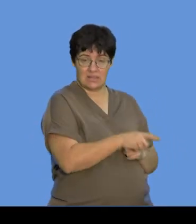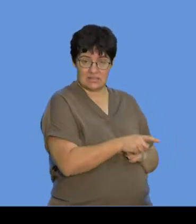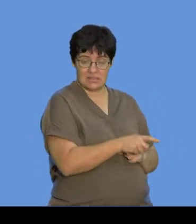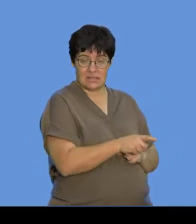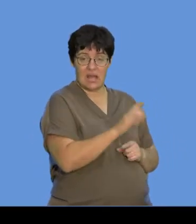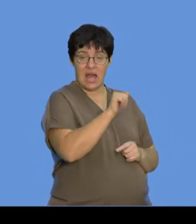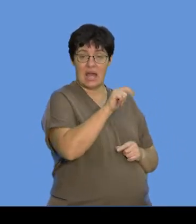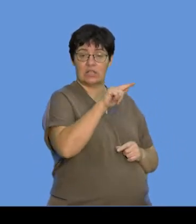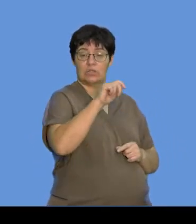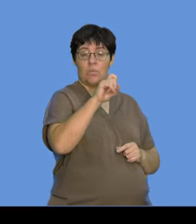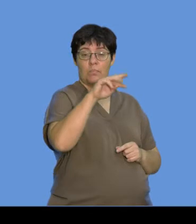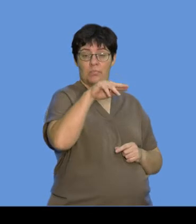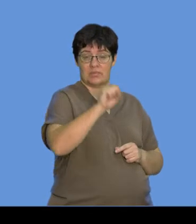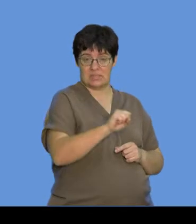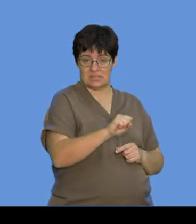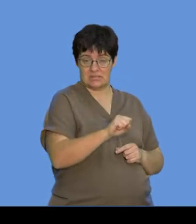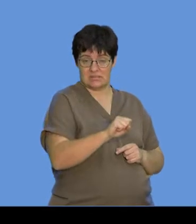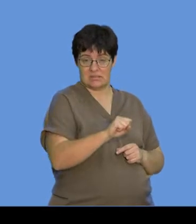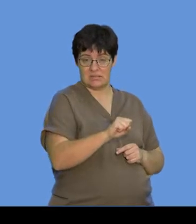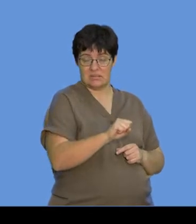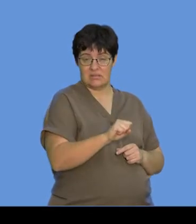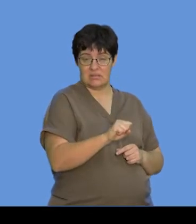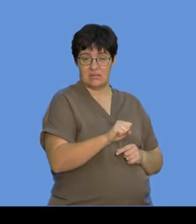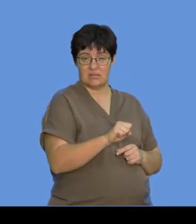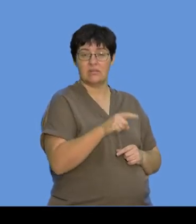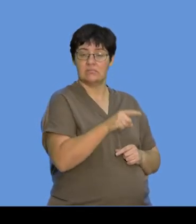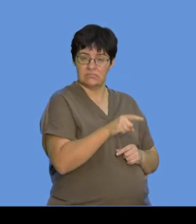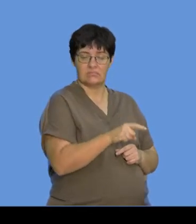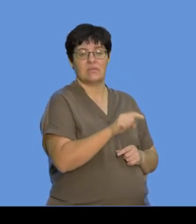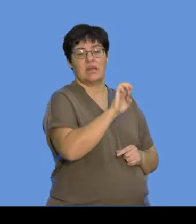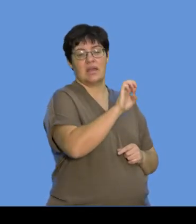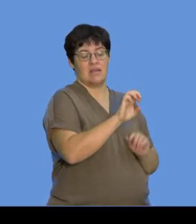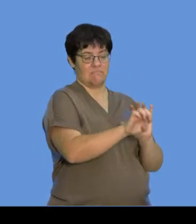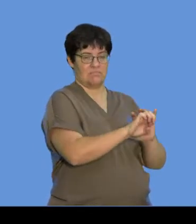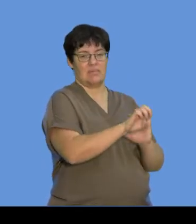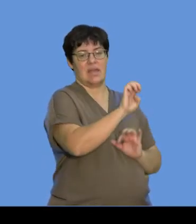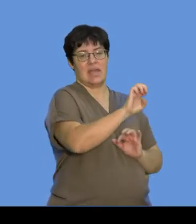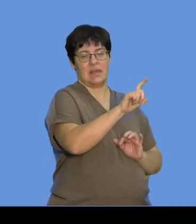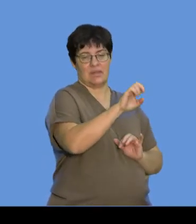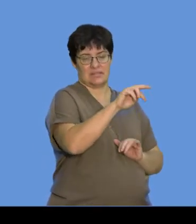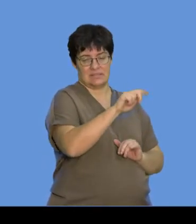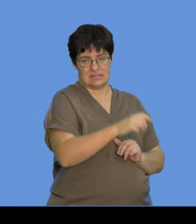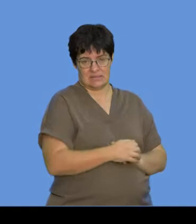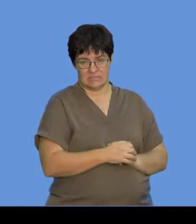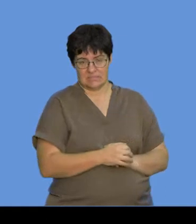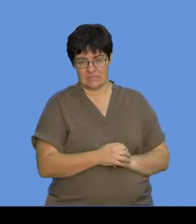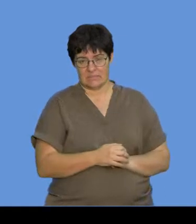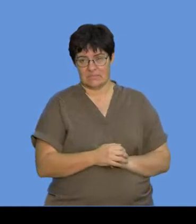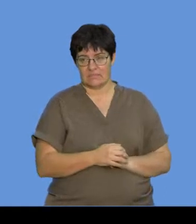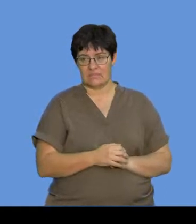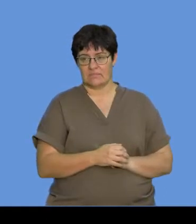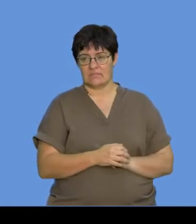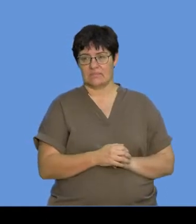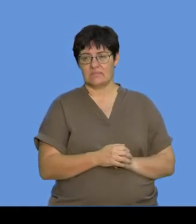matter are atoms, then that matter is actually in the form of an element. Okay, let's break